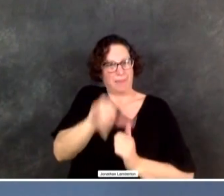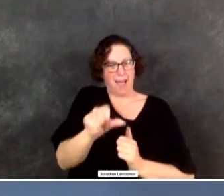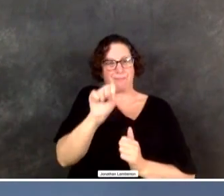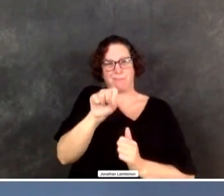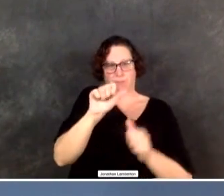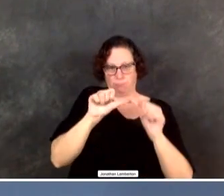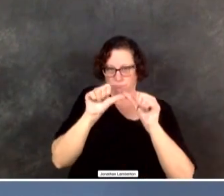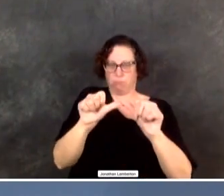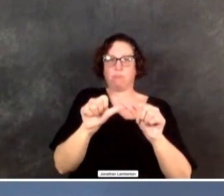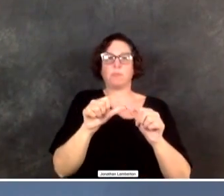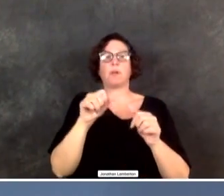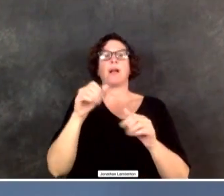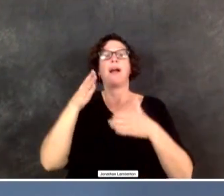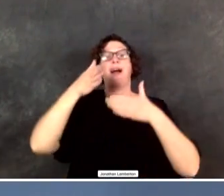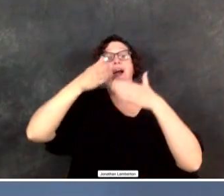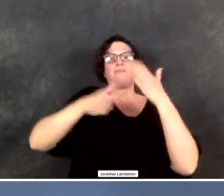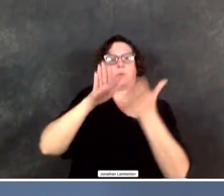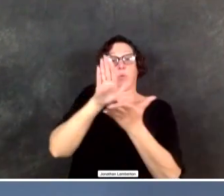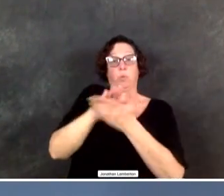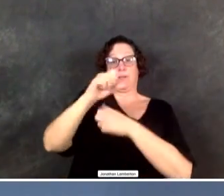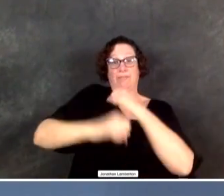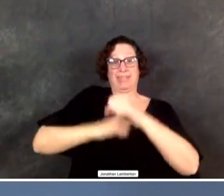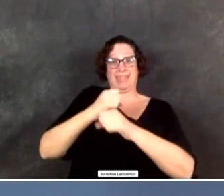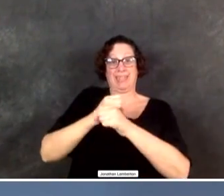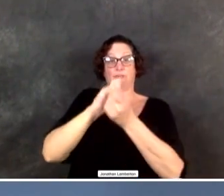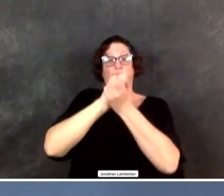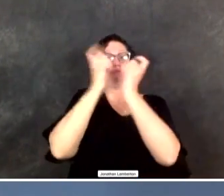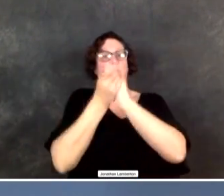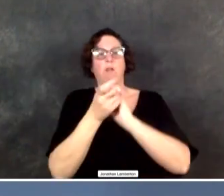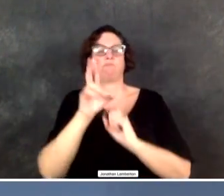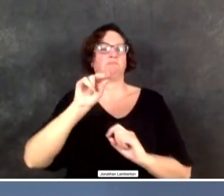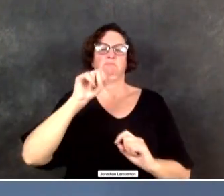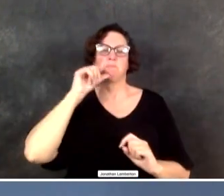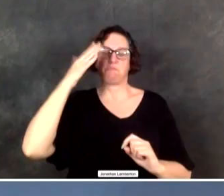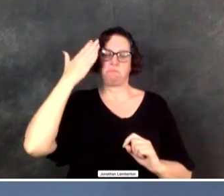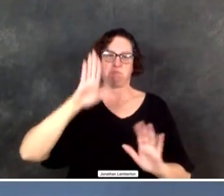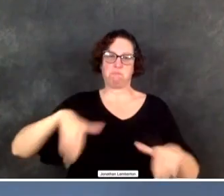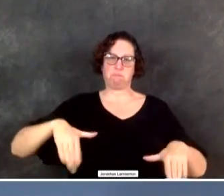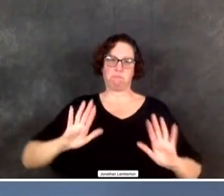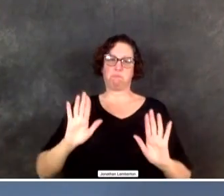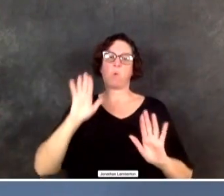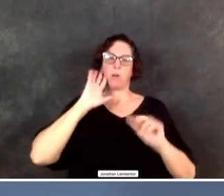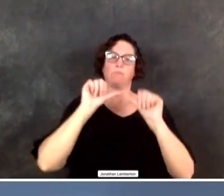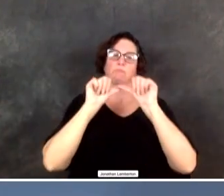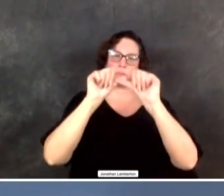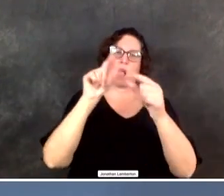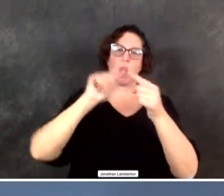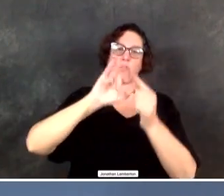year based on the waivers we've received. Thank you. And everyone, thank you.